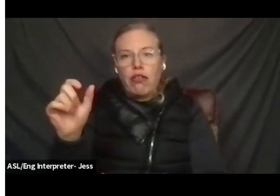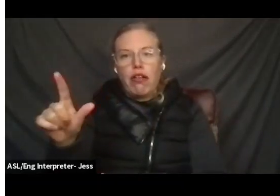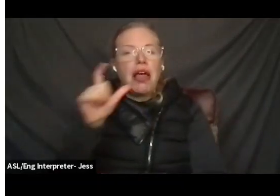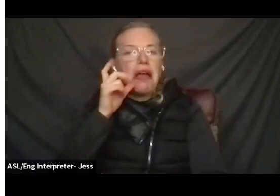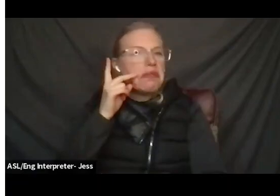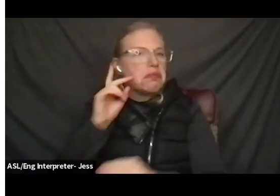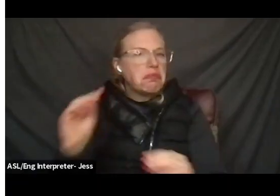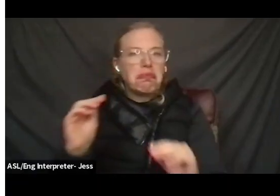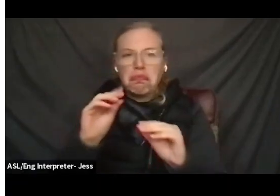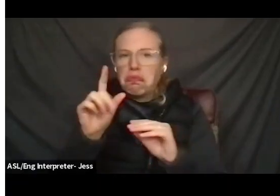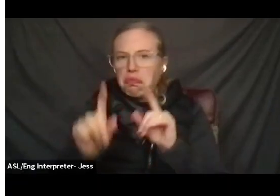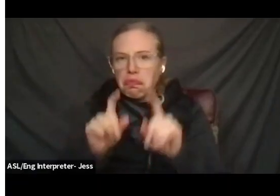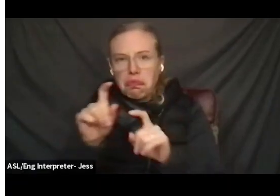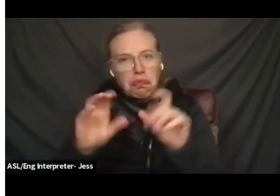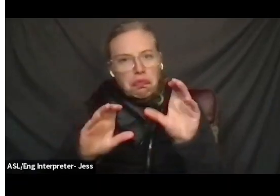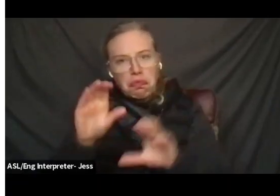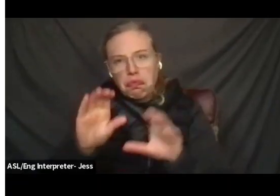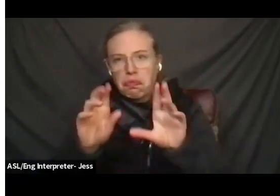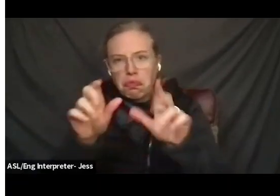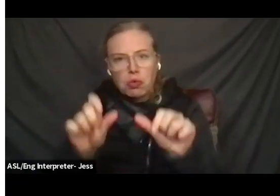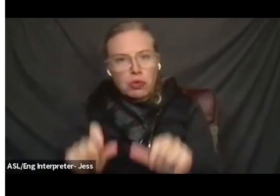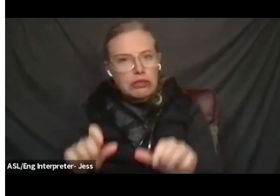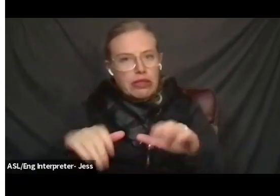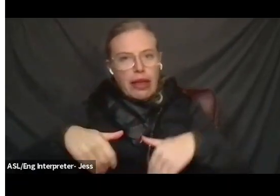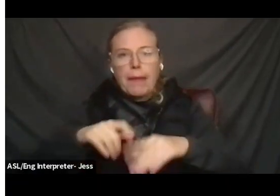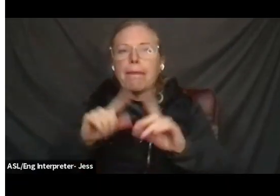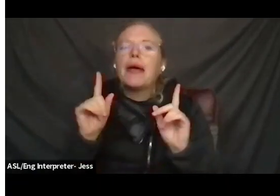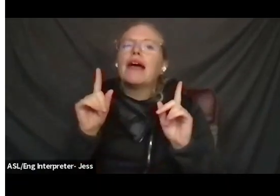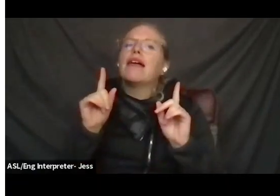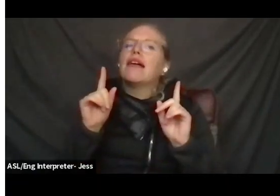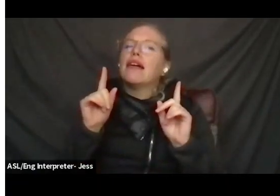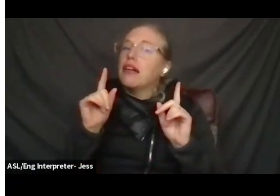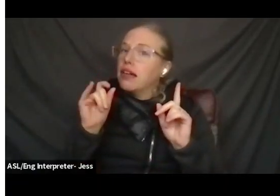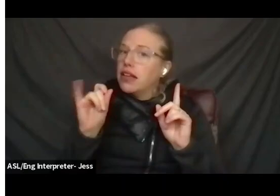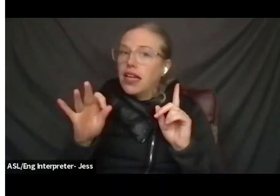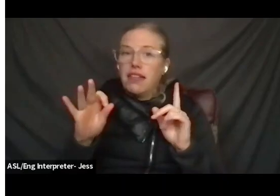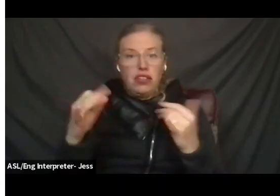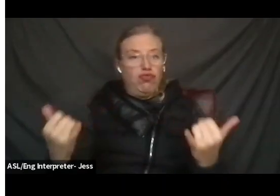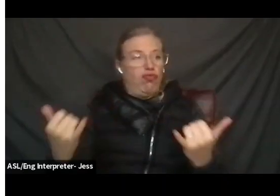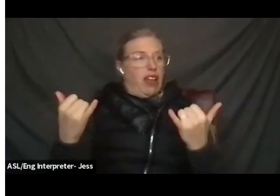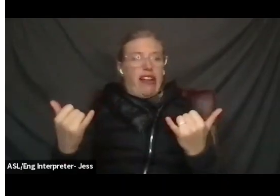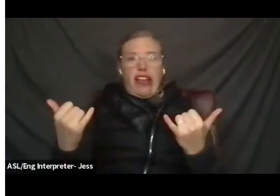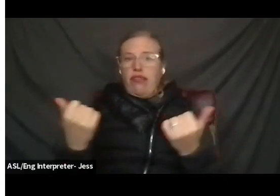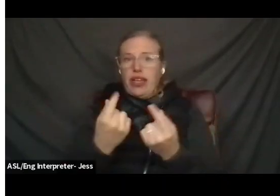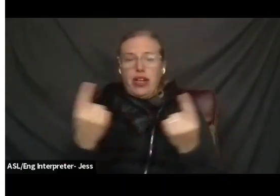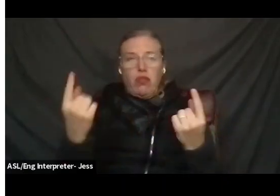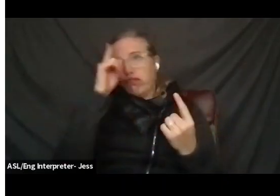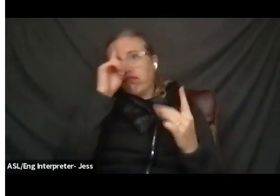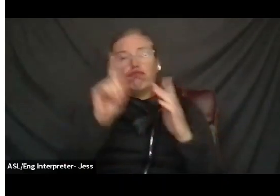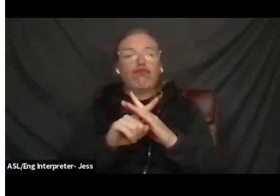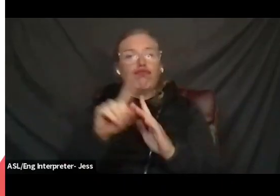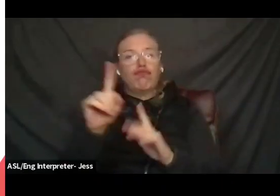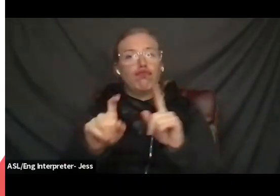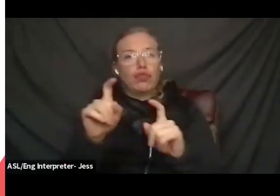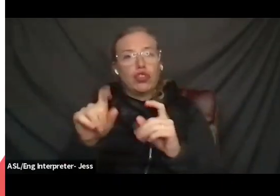any questions in the chat, but are there any questions from anyone who has joined us today?